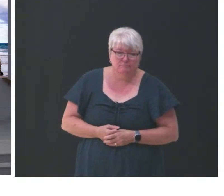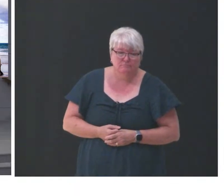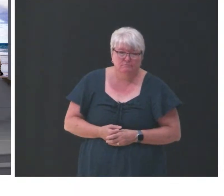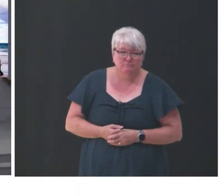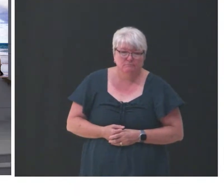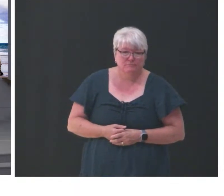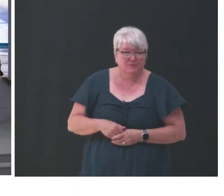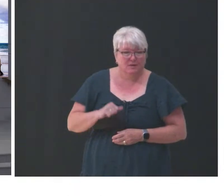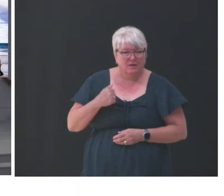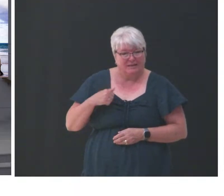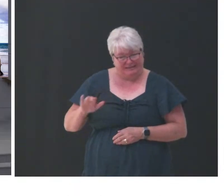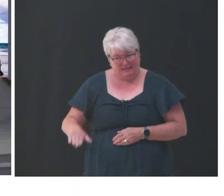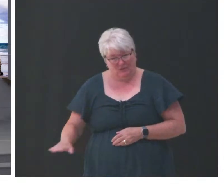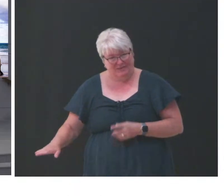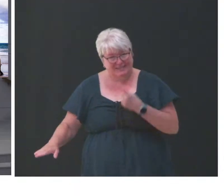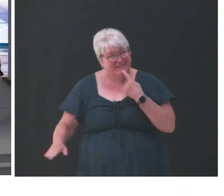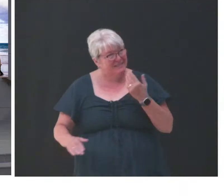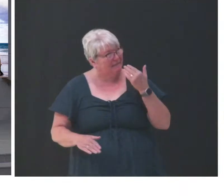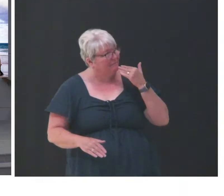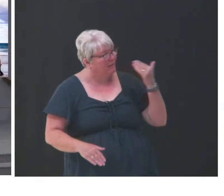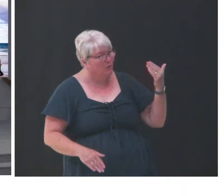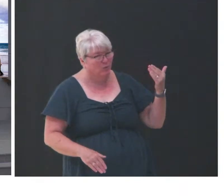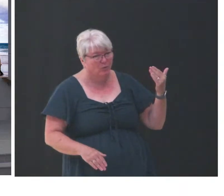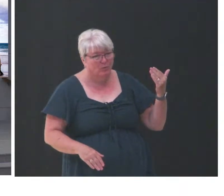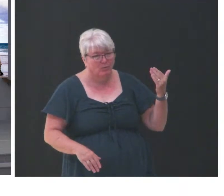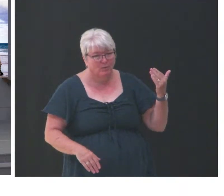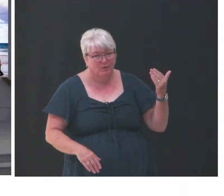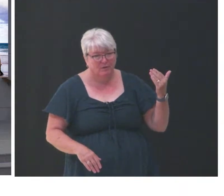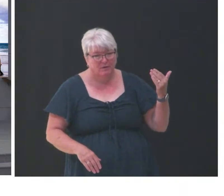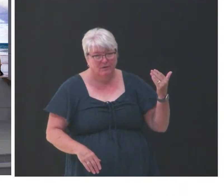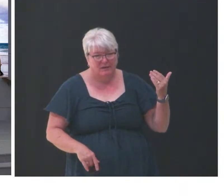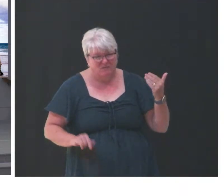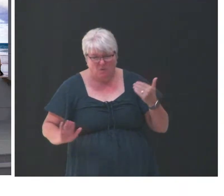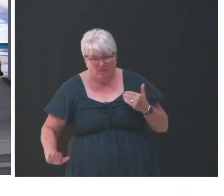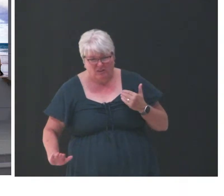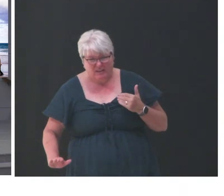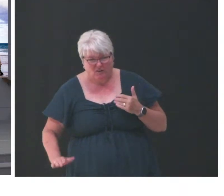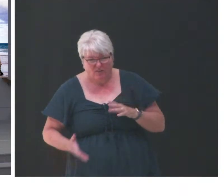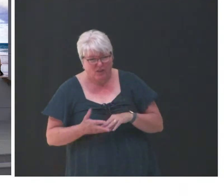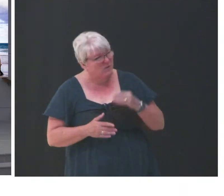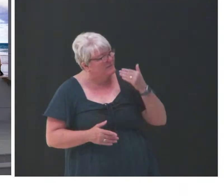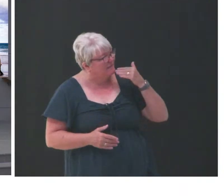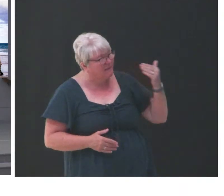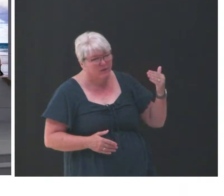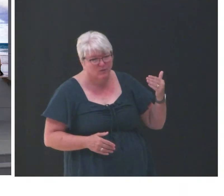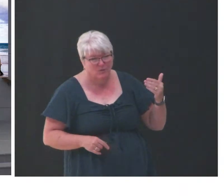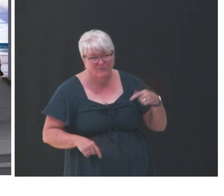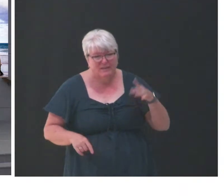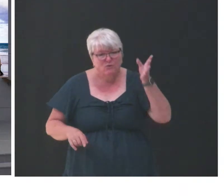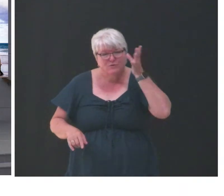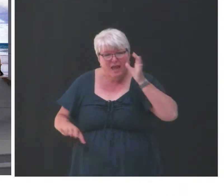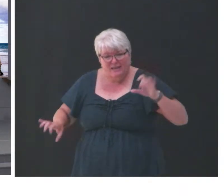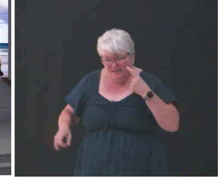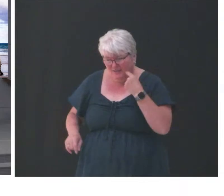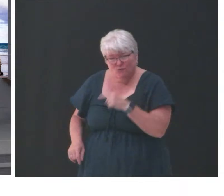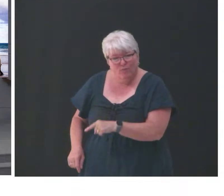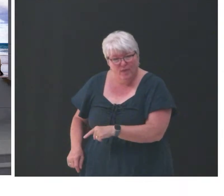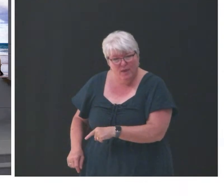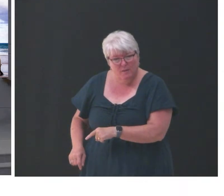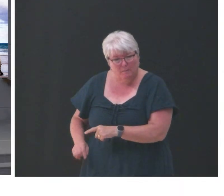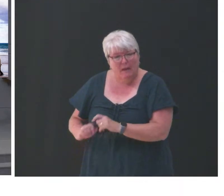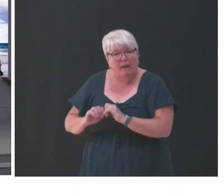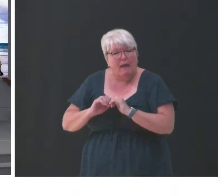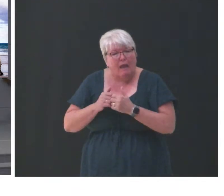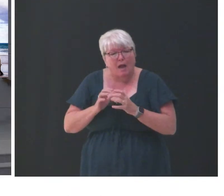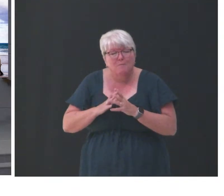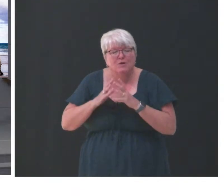If my little kids can say thank you, even when they're little, for the things that their dad does for them,